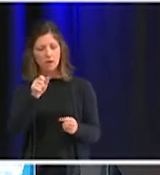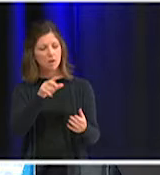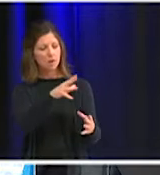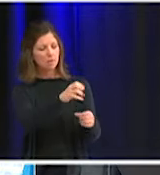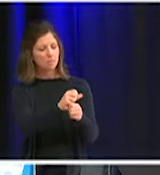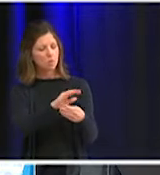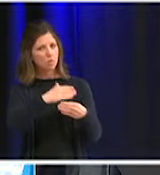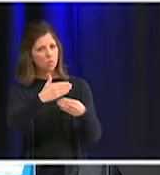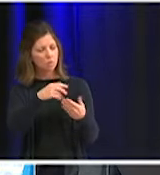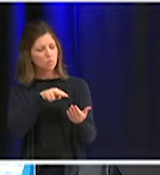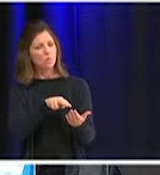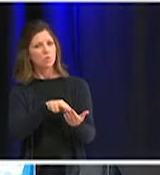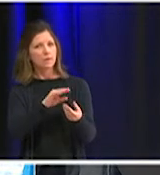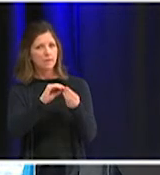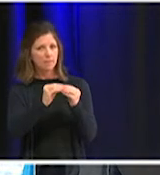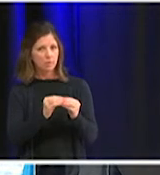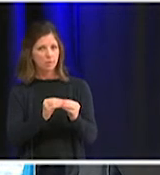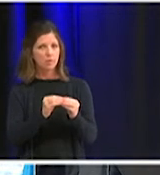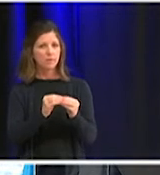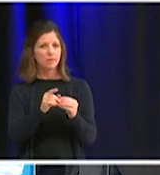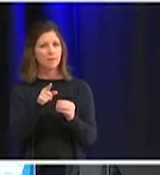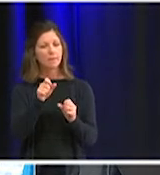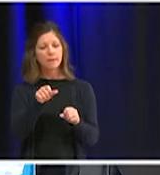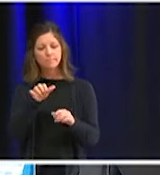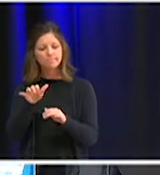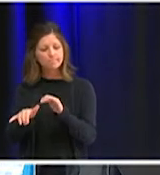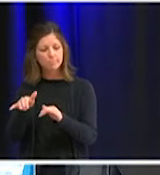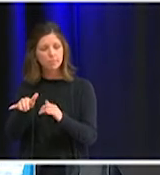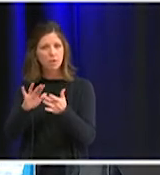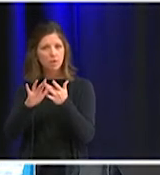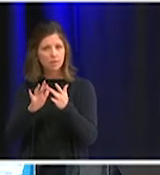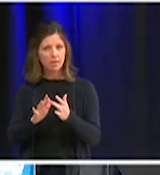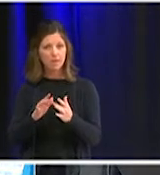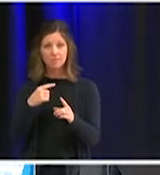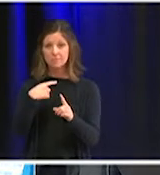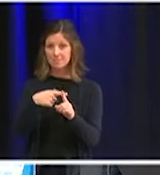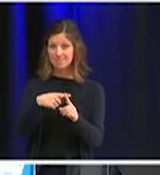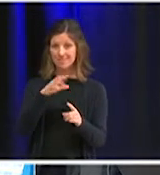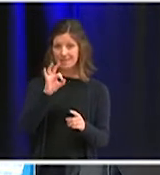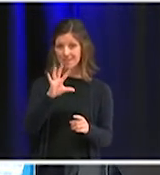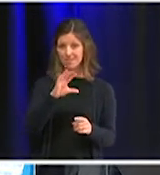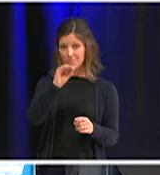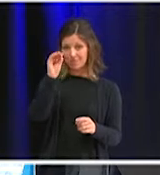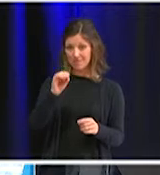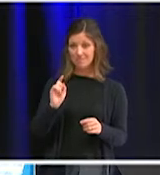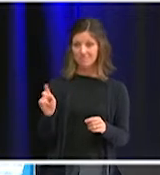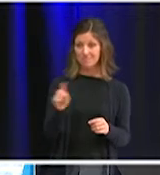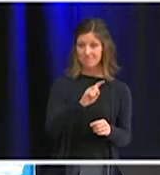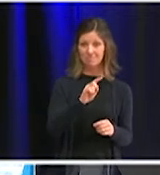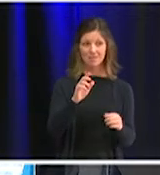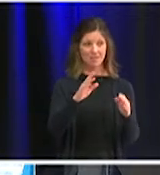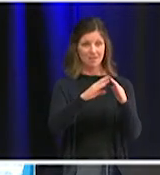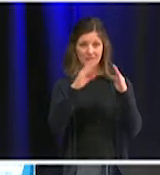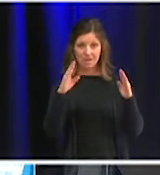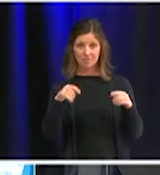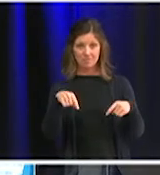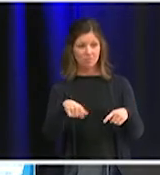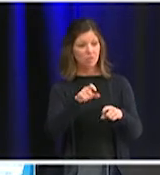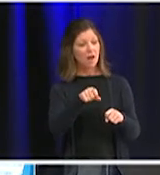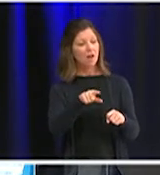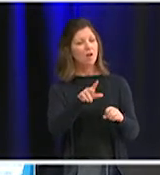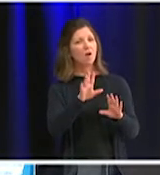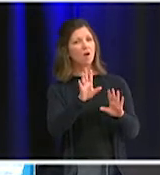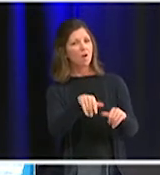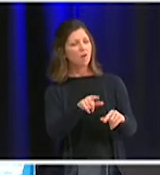online. And the good thing about this is 95% of the homes can now do it online if they choose to do it. And